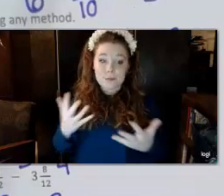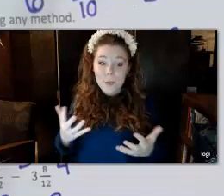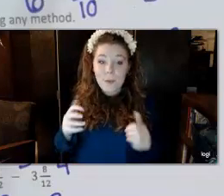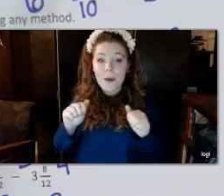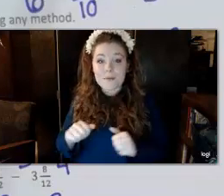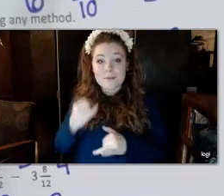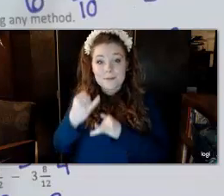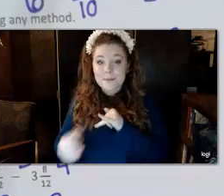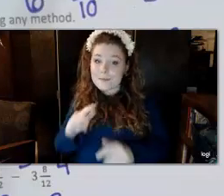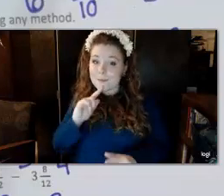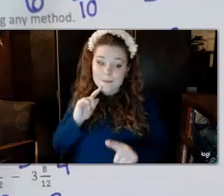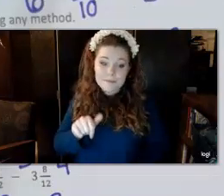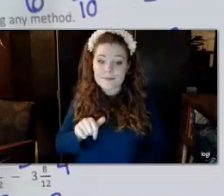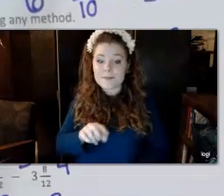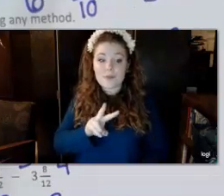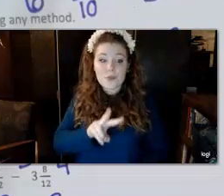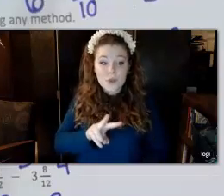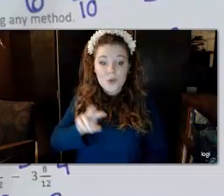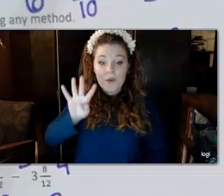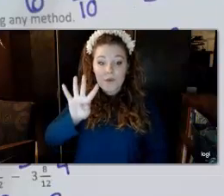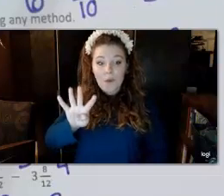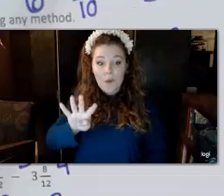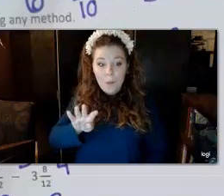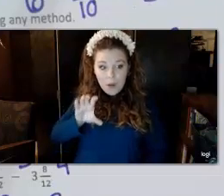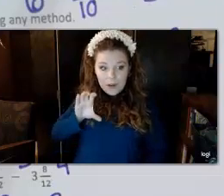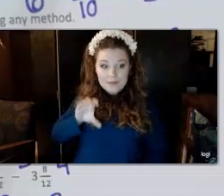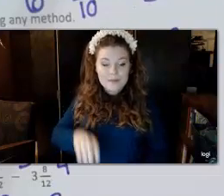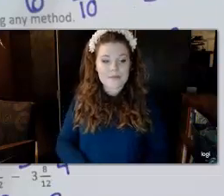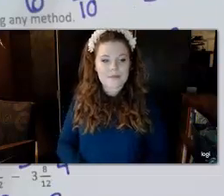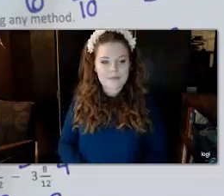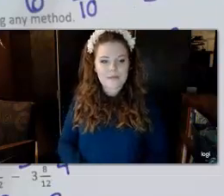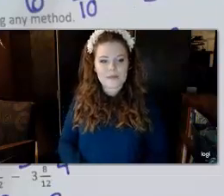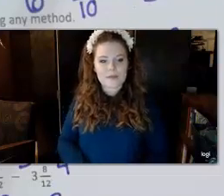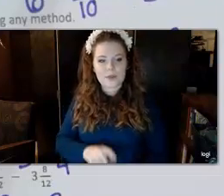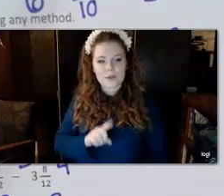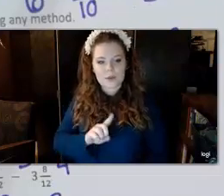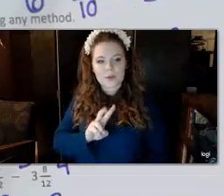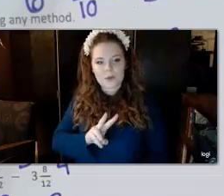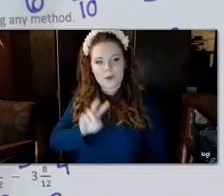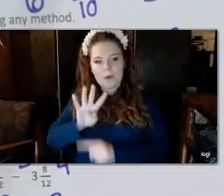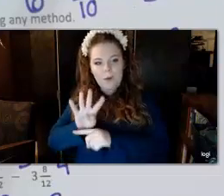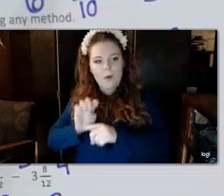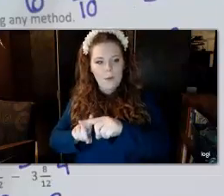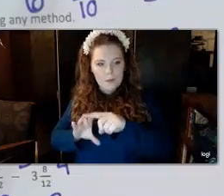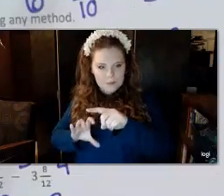my final answer of 2 and 4 100. That is all for today's math